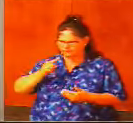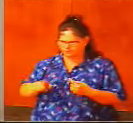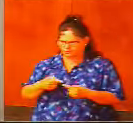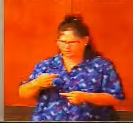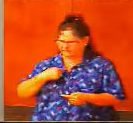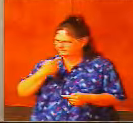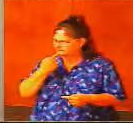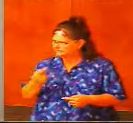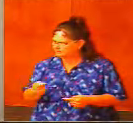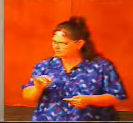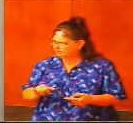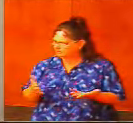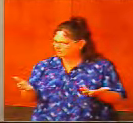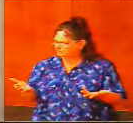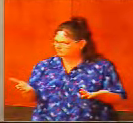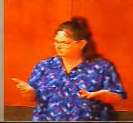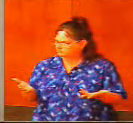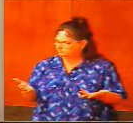this?